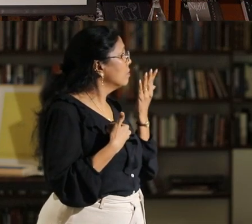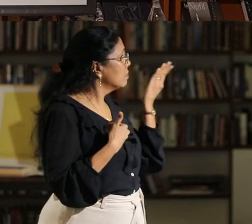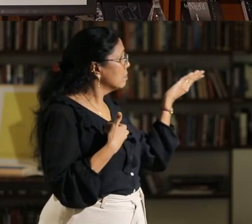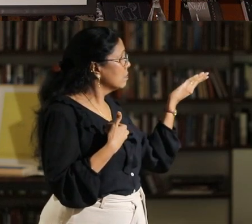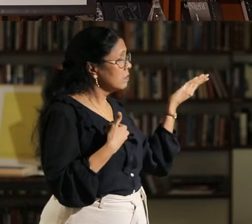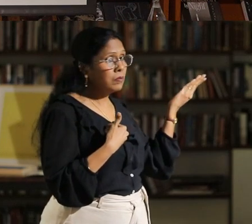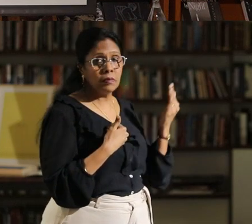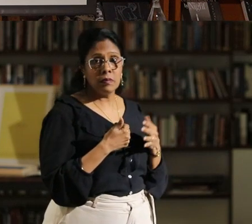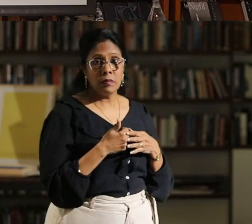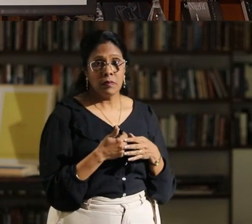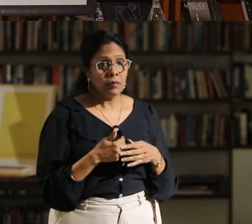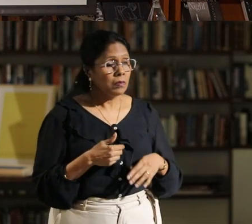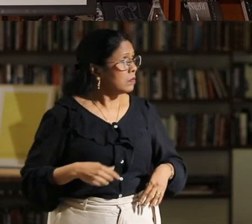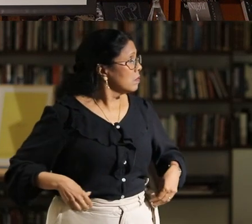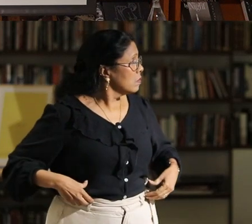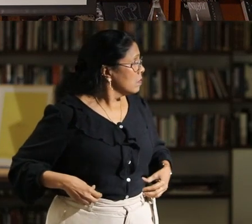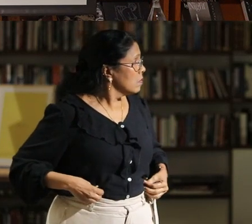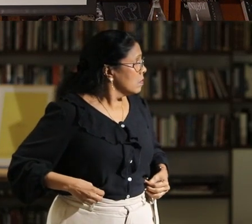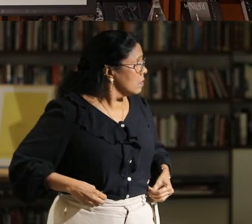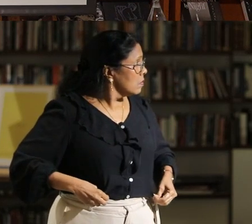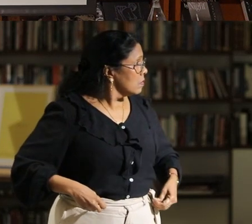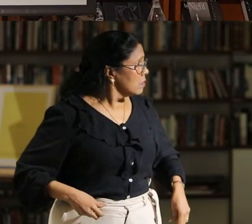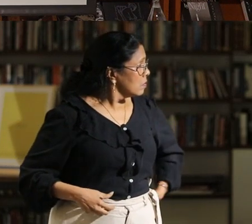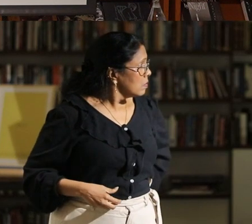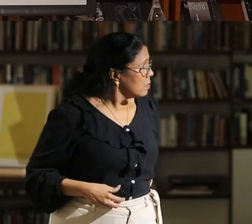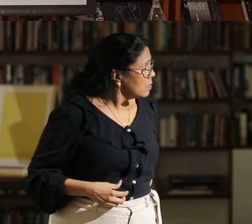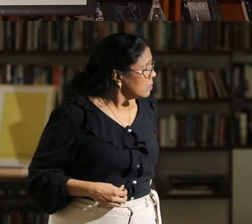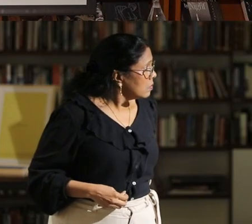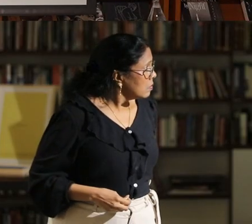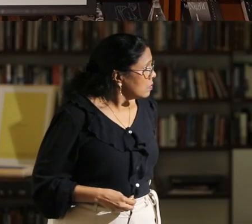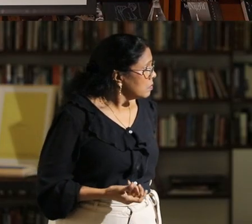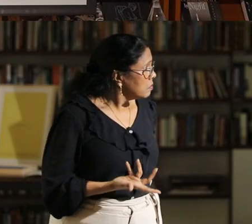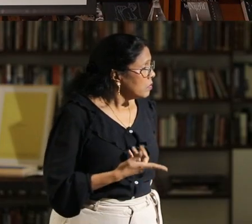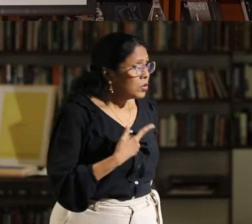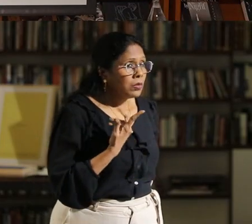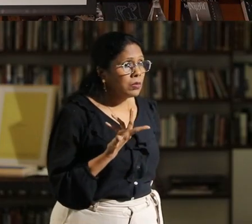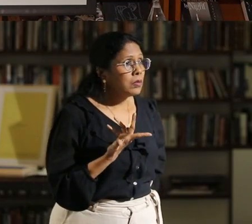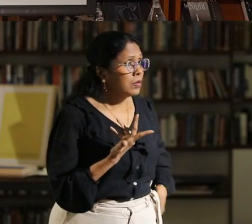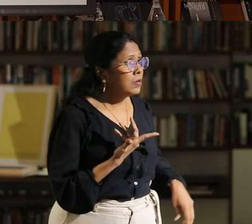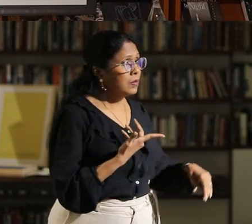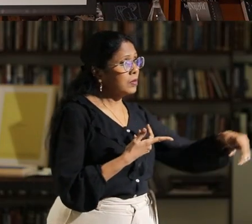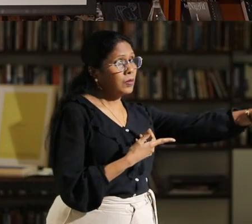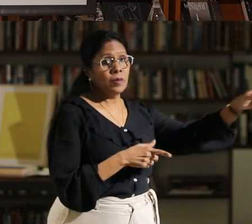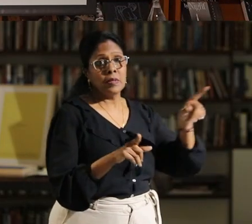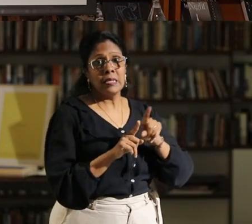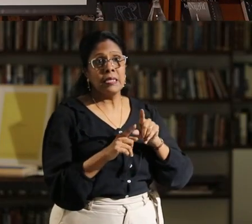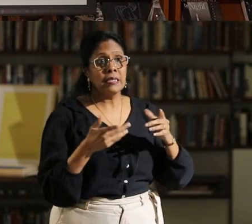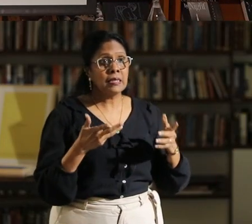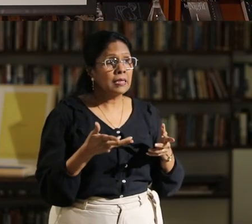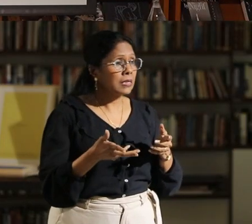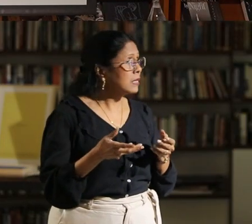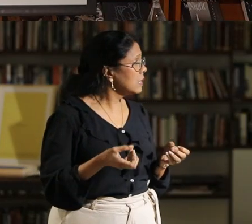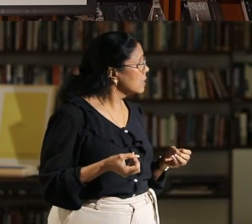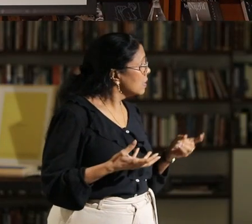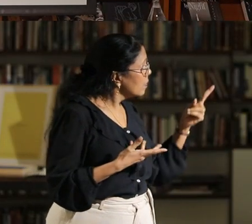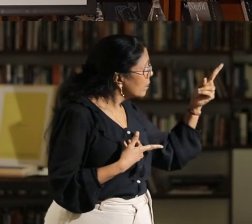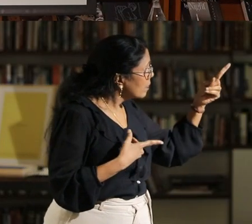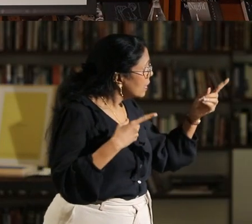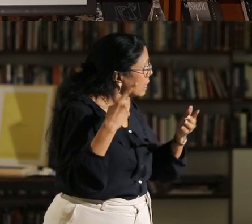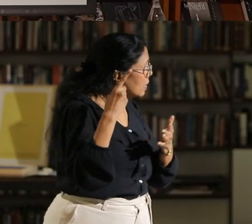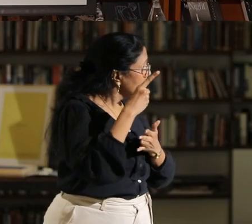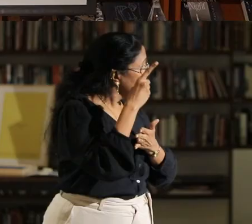as, no, she's not here. So this started out as